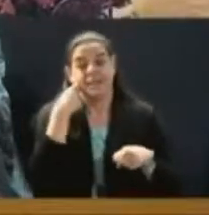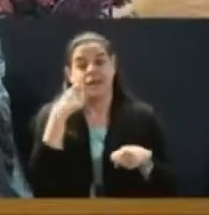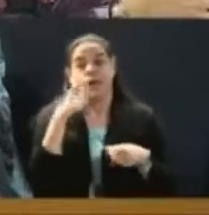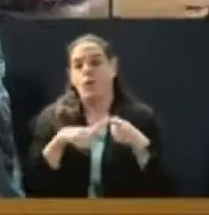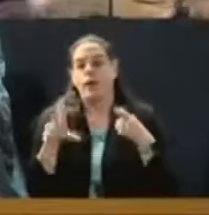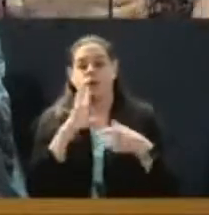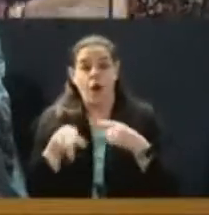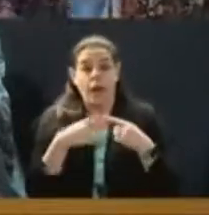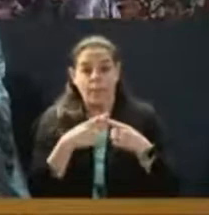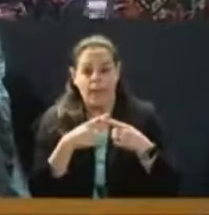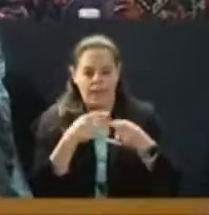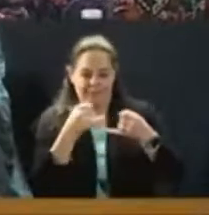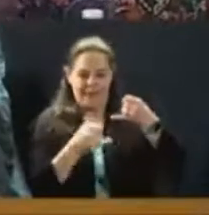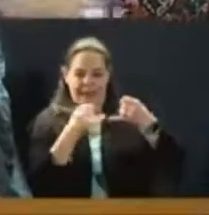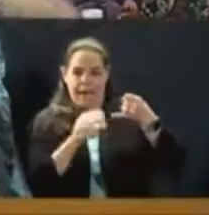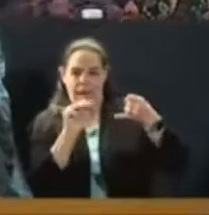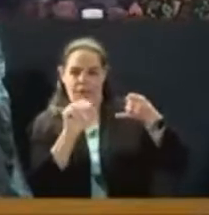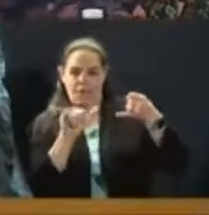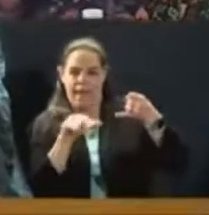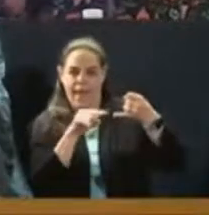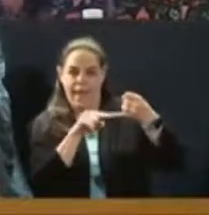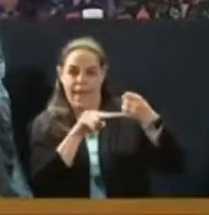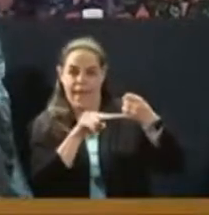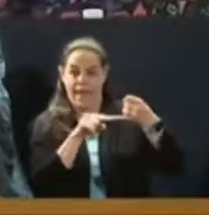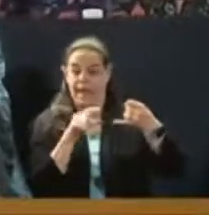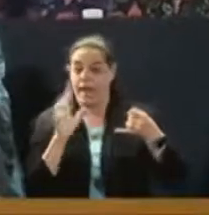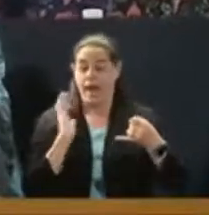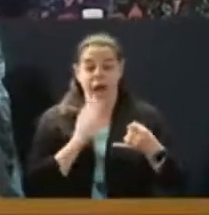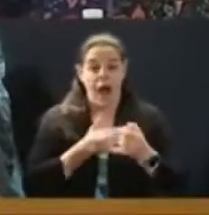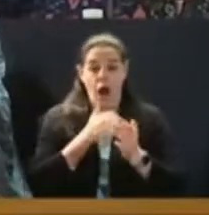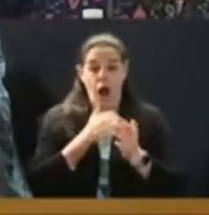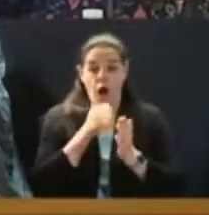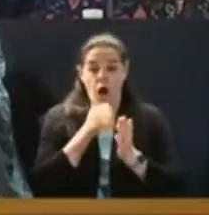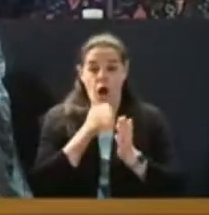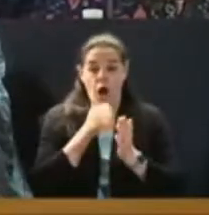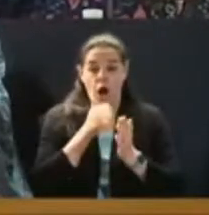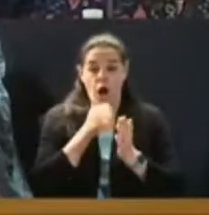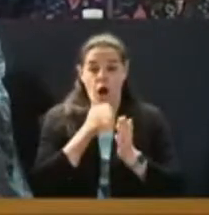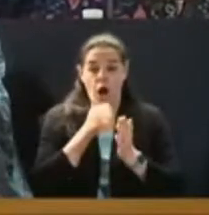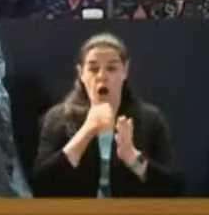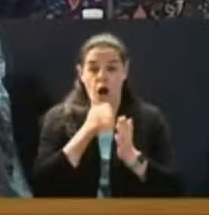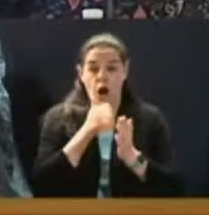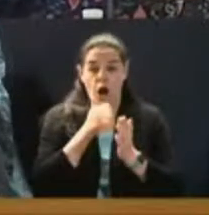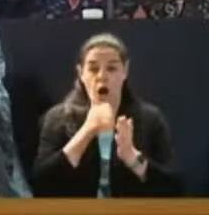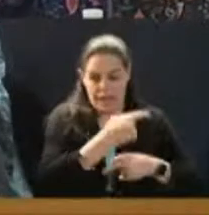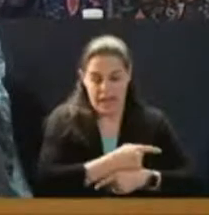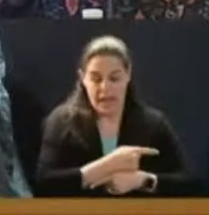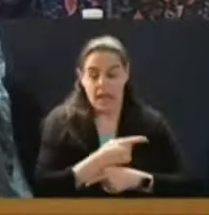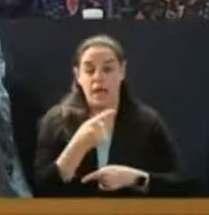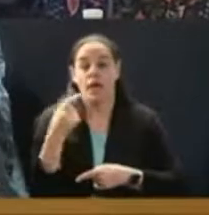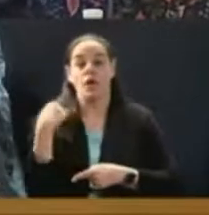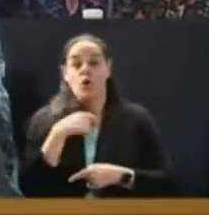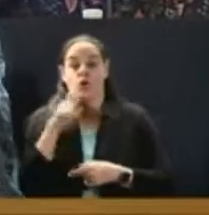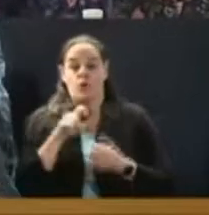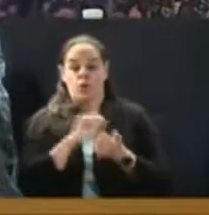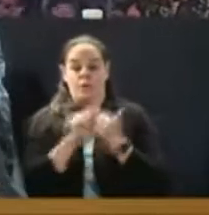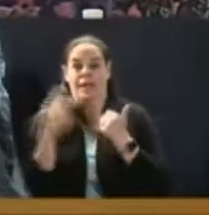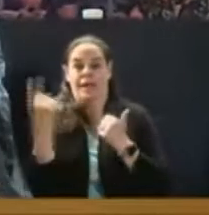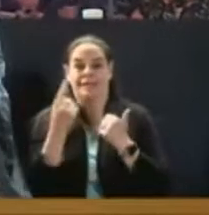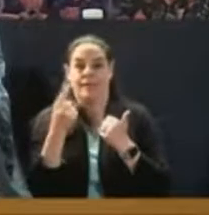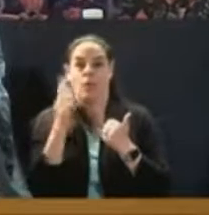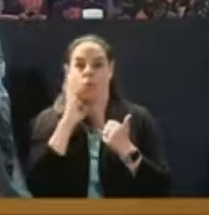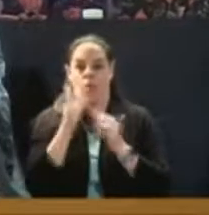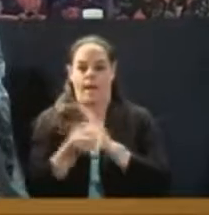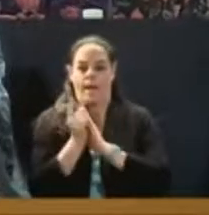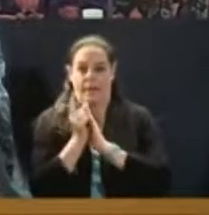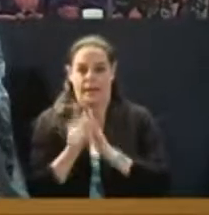the end of May. That is not what is on our agenda to pass today. It is to pass something that becomes immediately effective. And